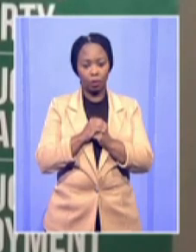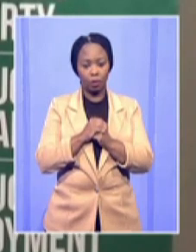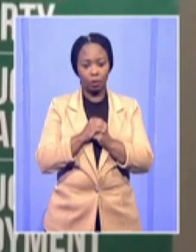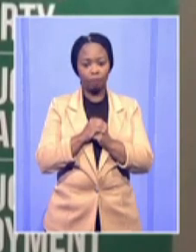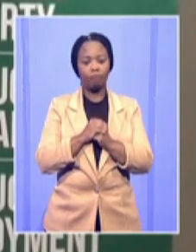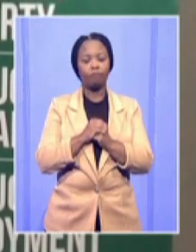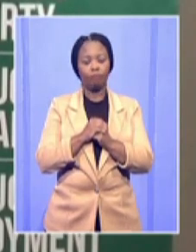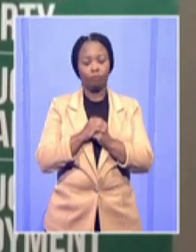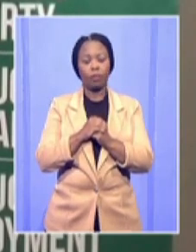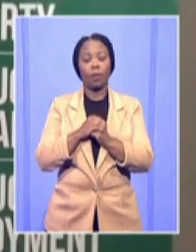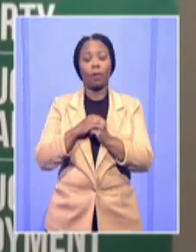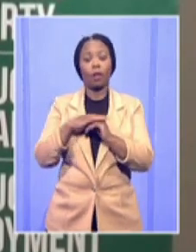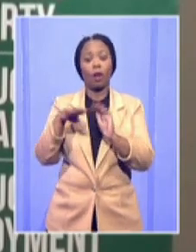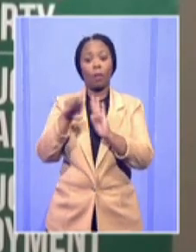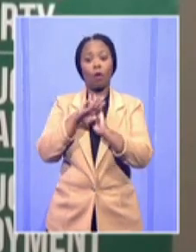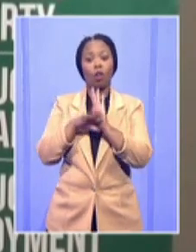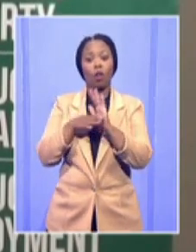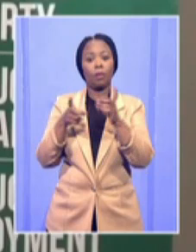Program Director,